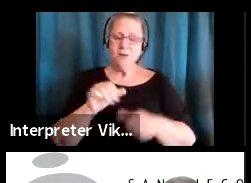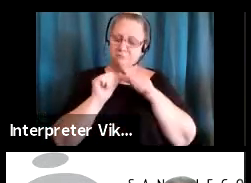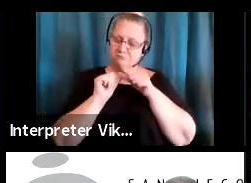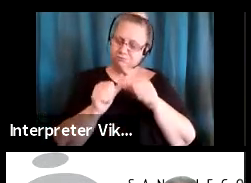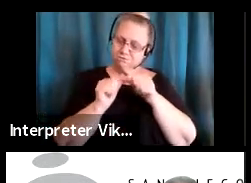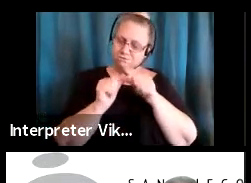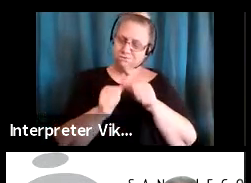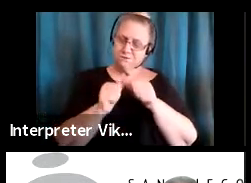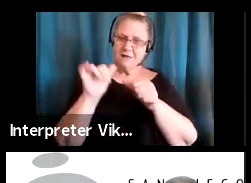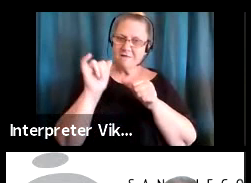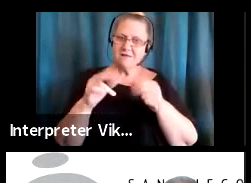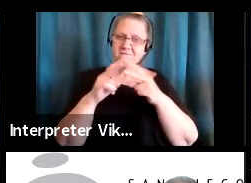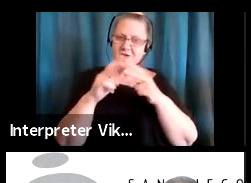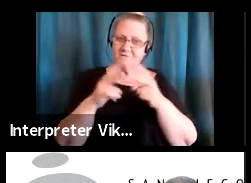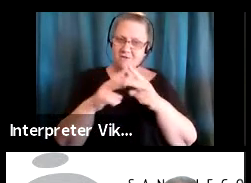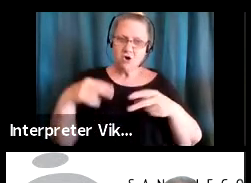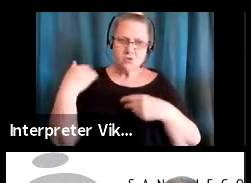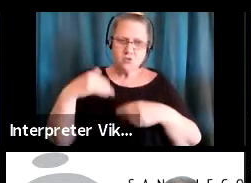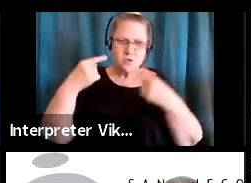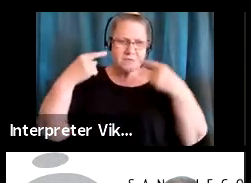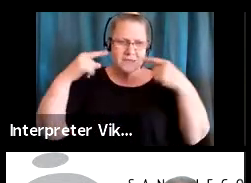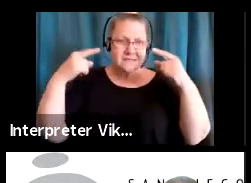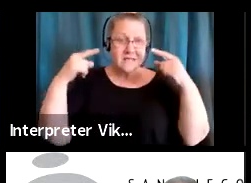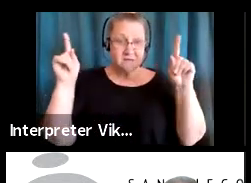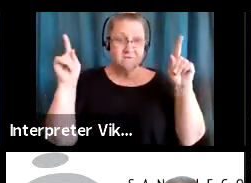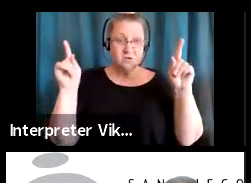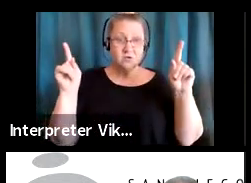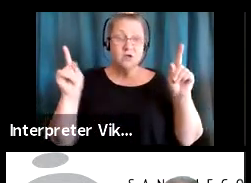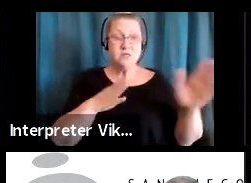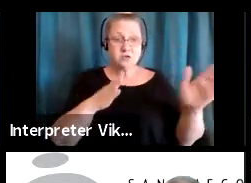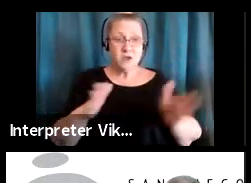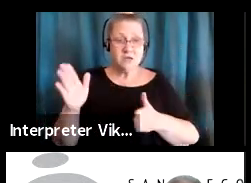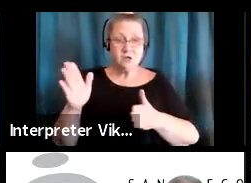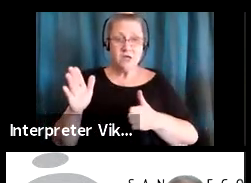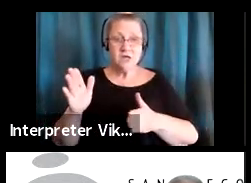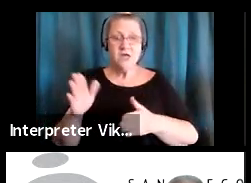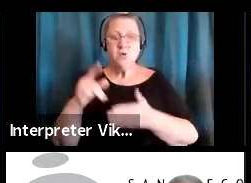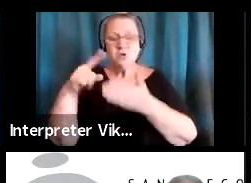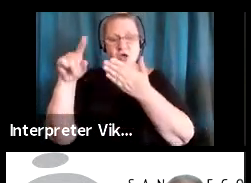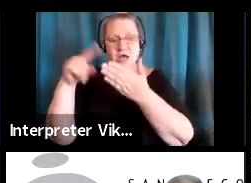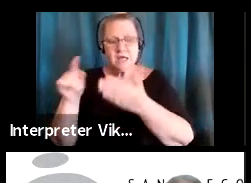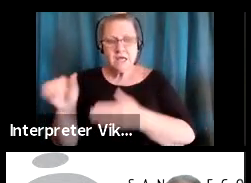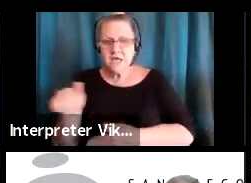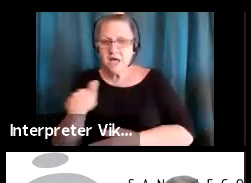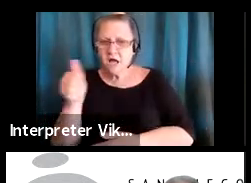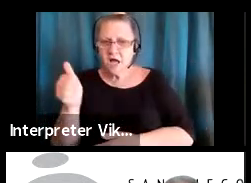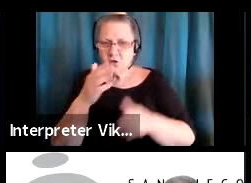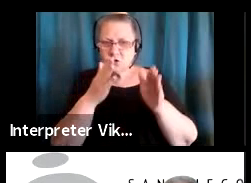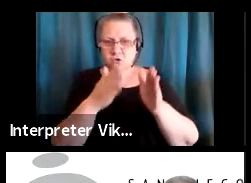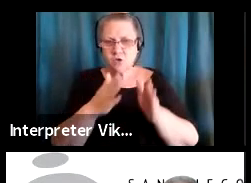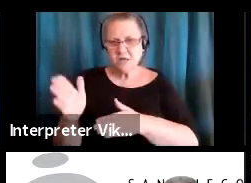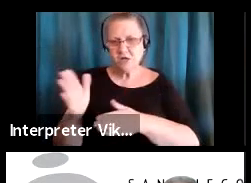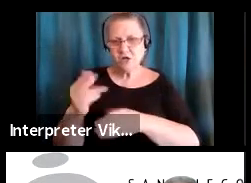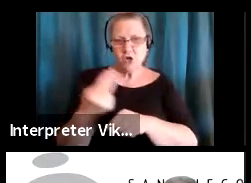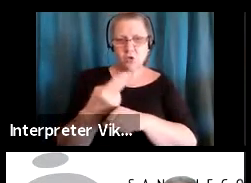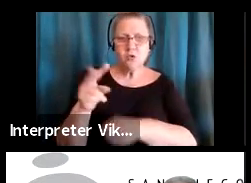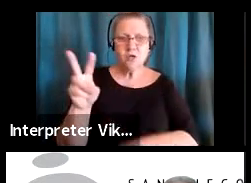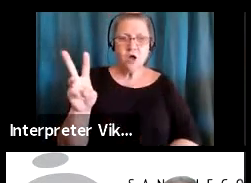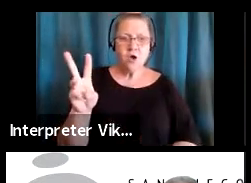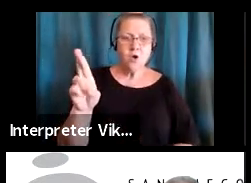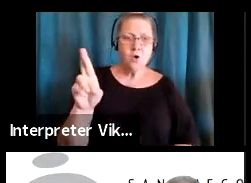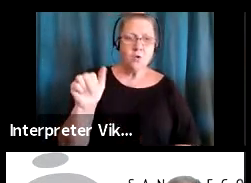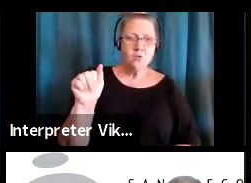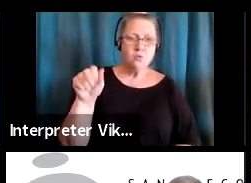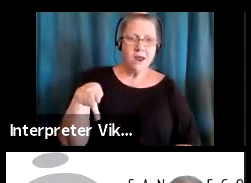that as a very successful strategy. And we're looking at other opportunities to do some wraparound services, again, mentioning that in their interaction,